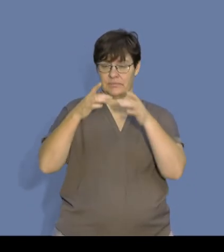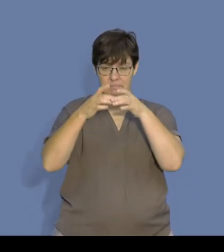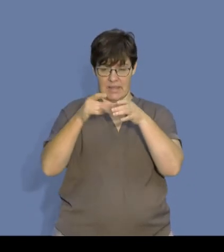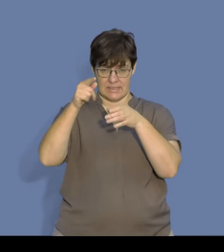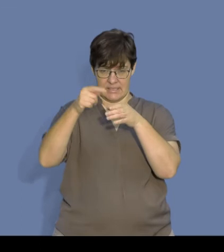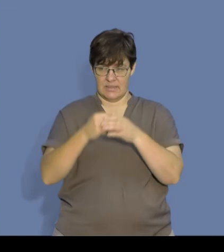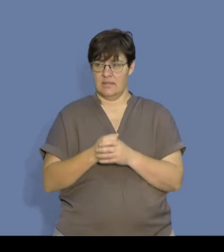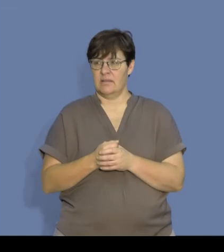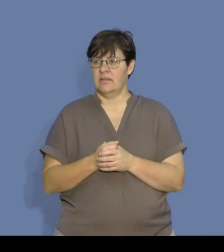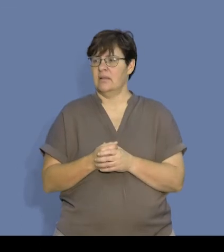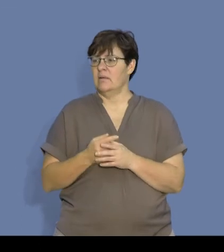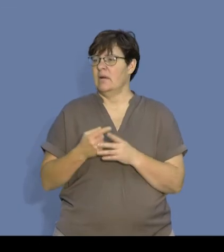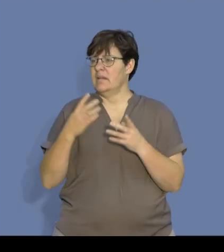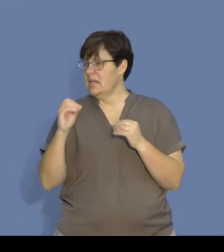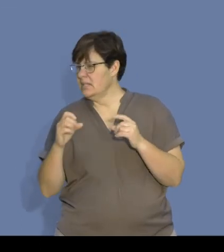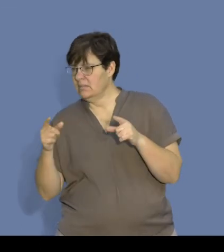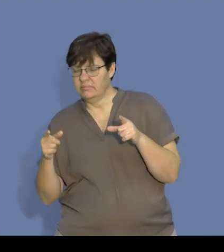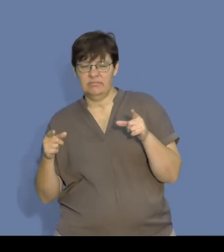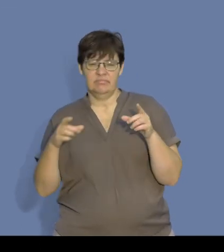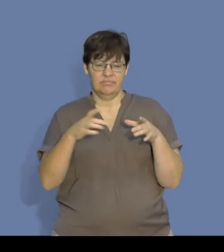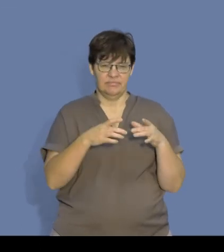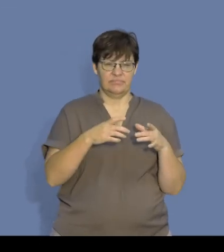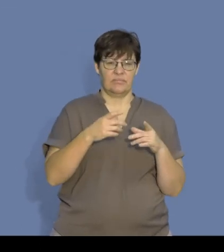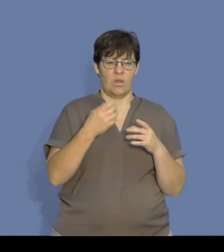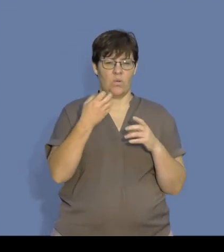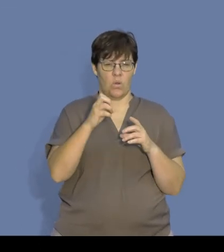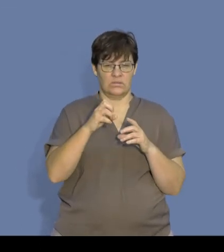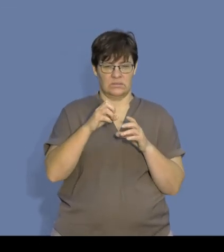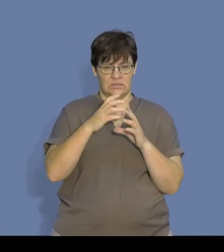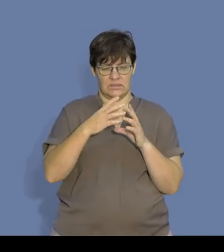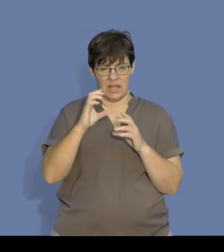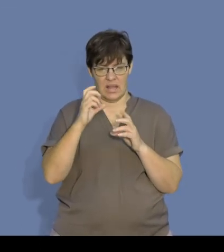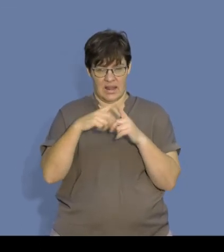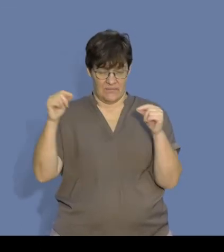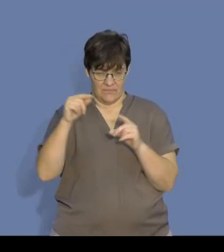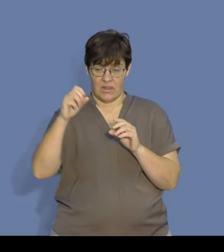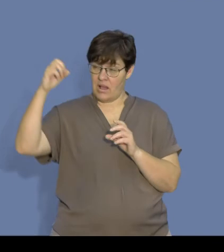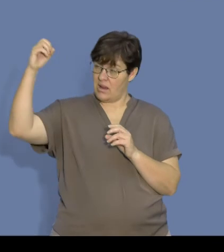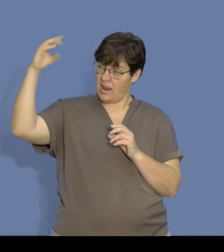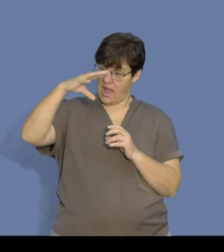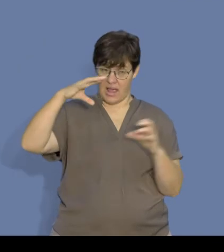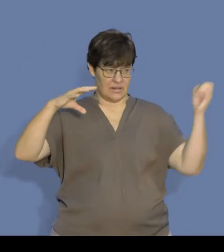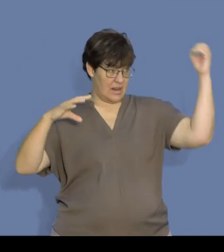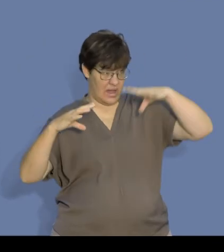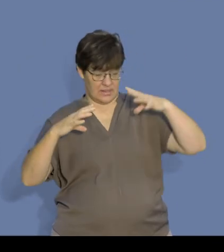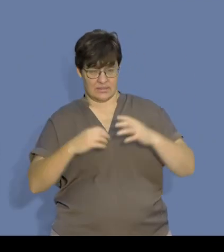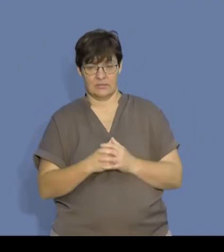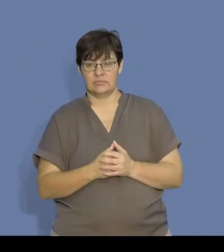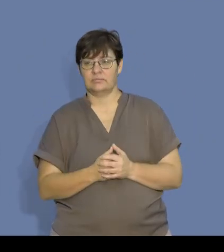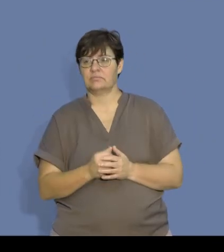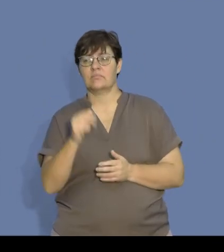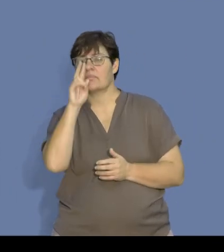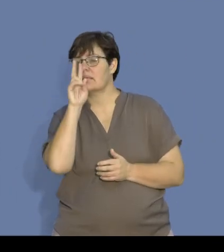plate. We have our disc, we have the gold leaf, and then we put the radiation, we shine light on it. What they